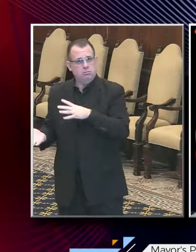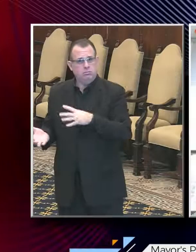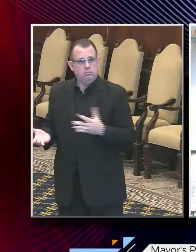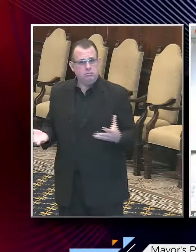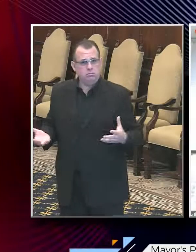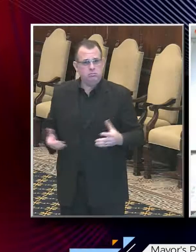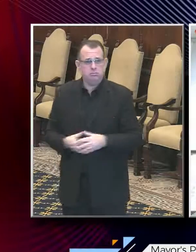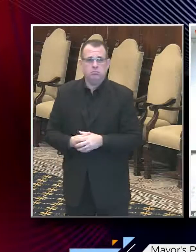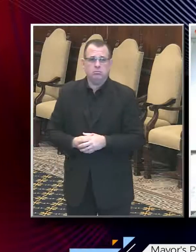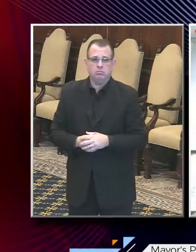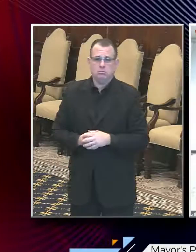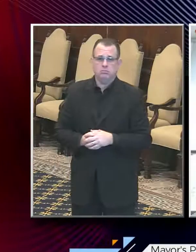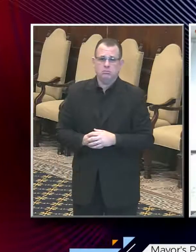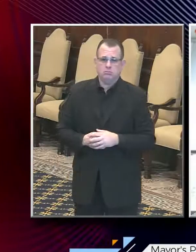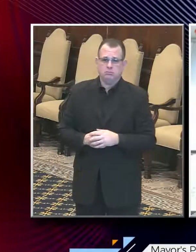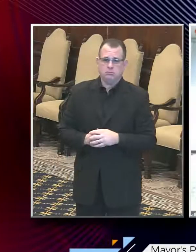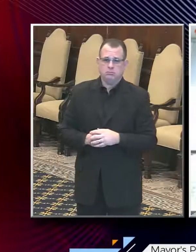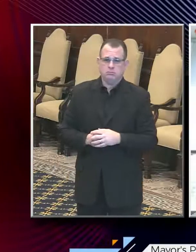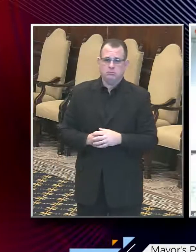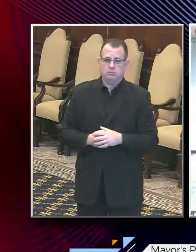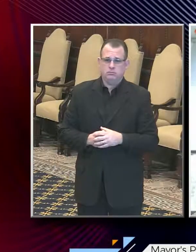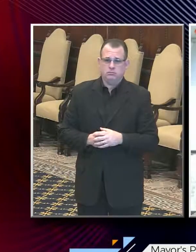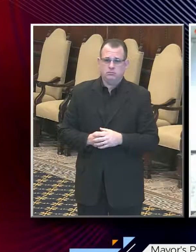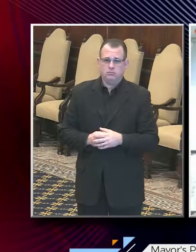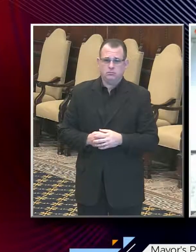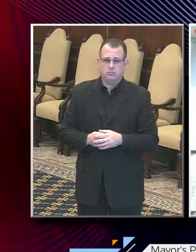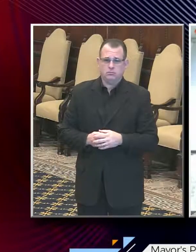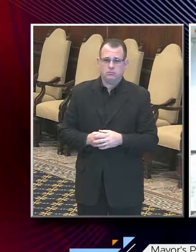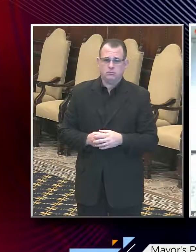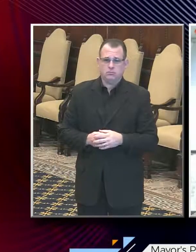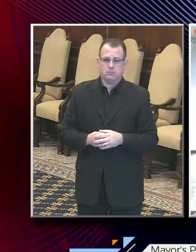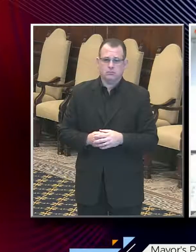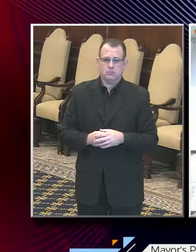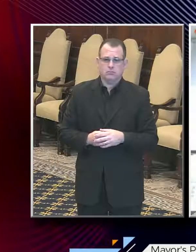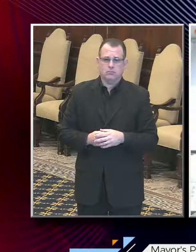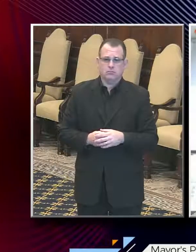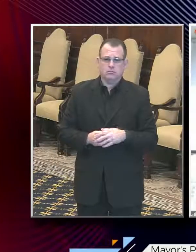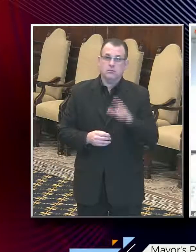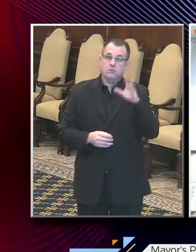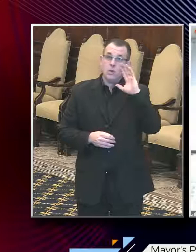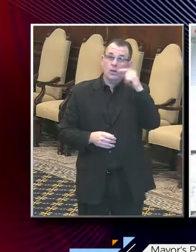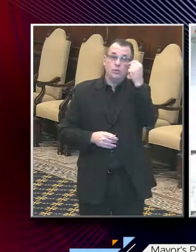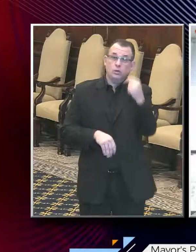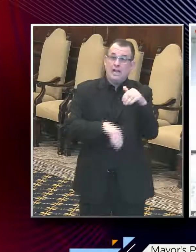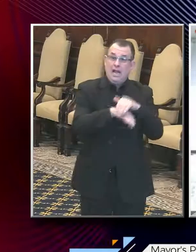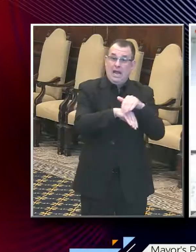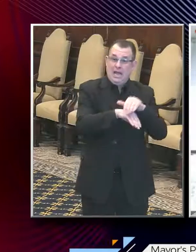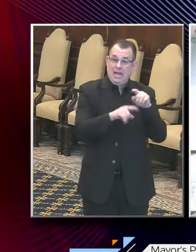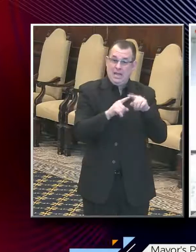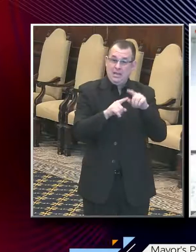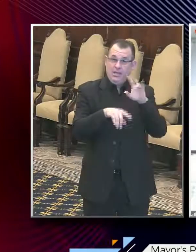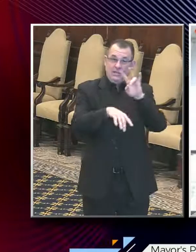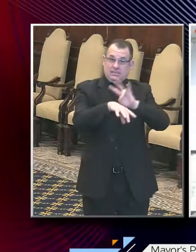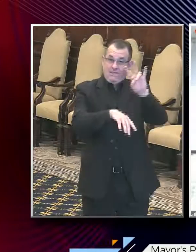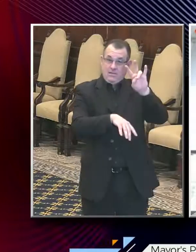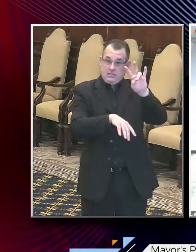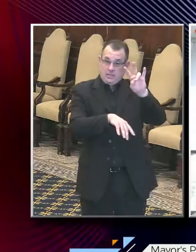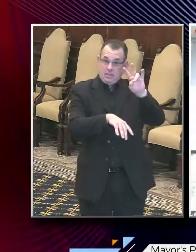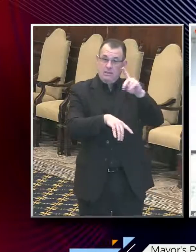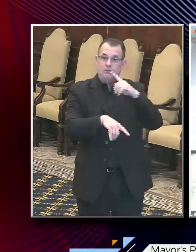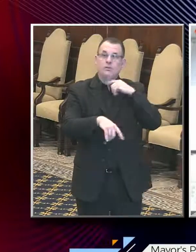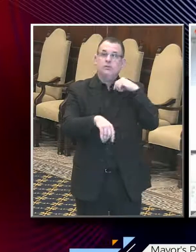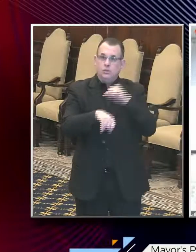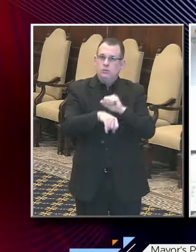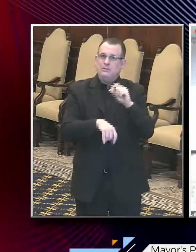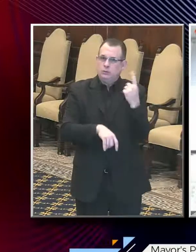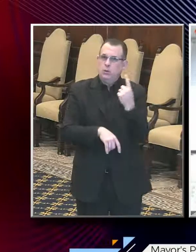to be clear, Martin, every Tuesday night we are doing something. I believe it's at 7:00 as well. So spread the word. And I think,